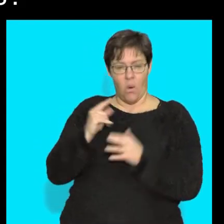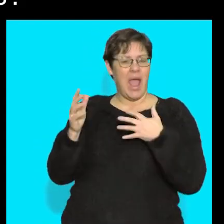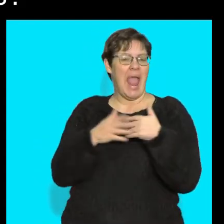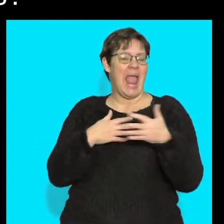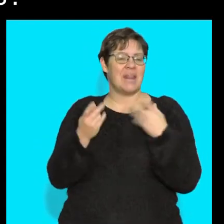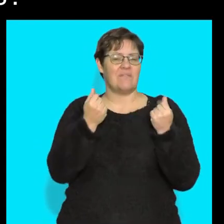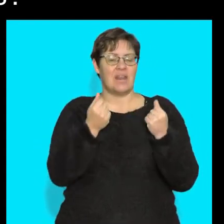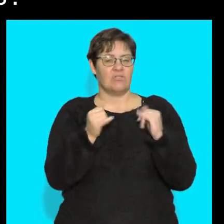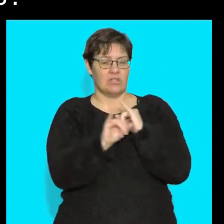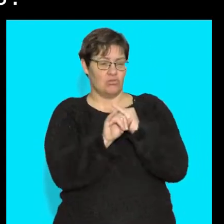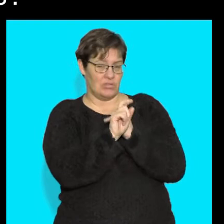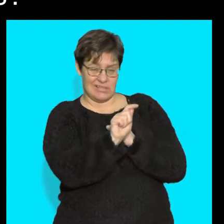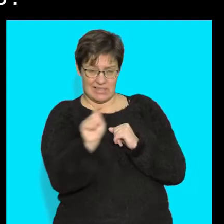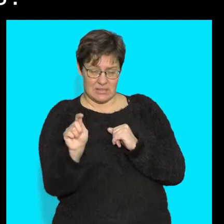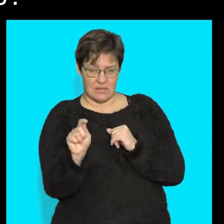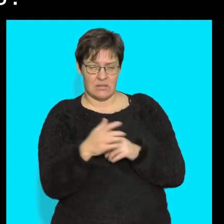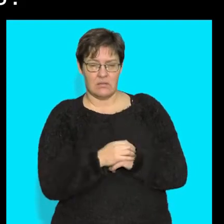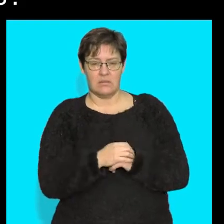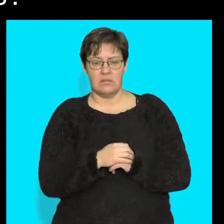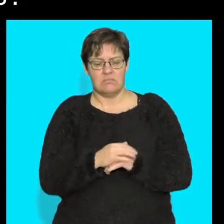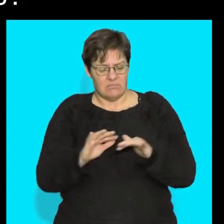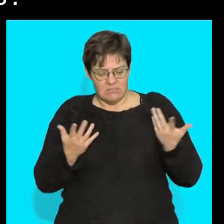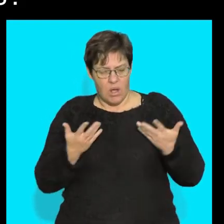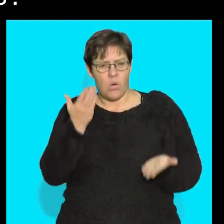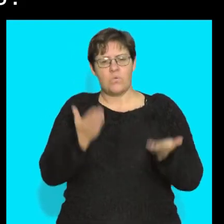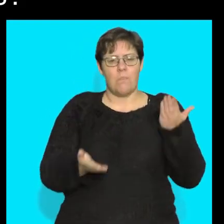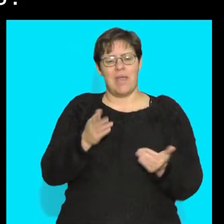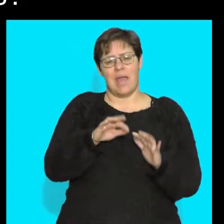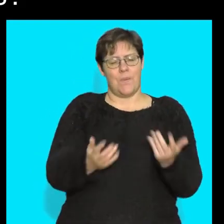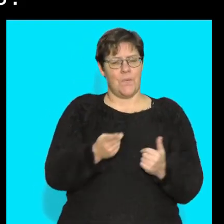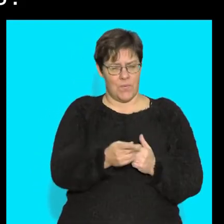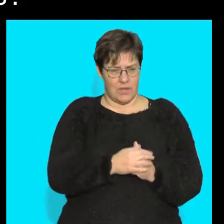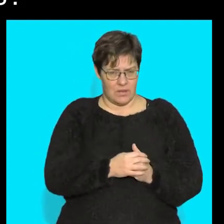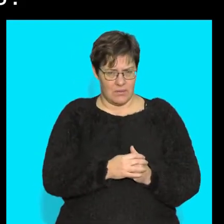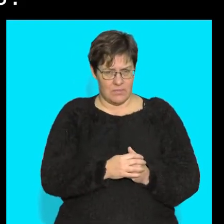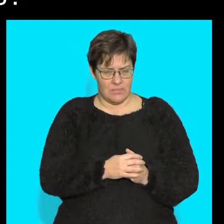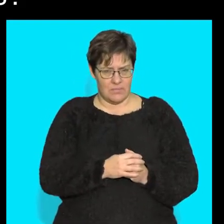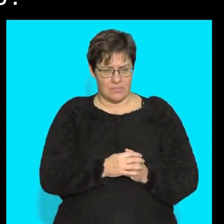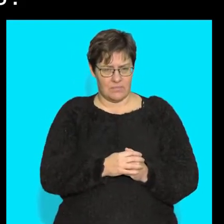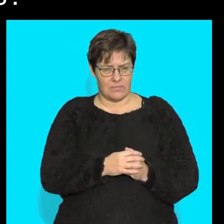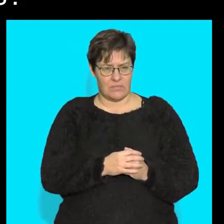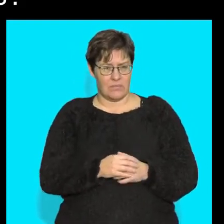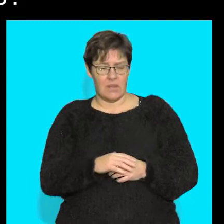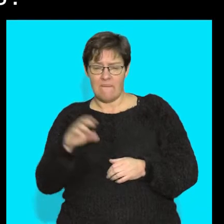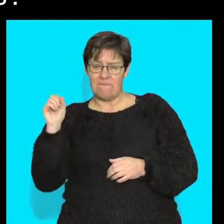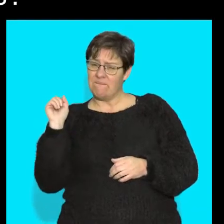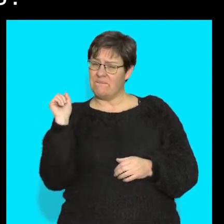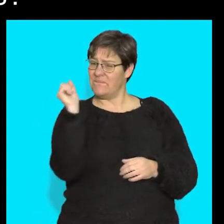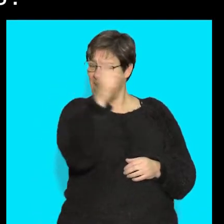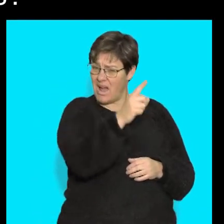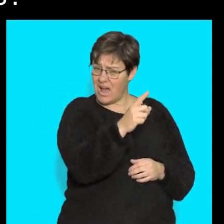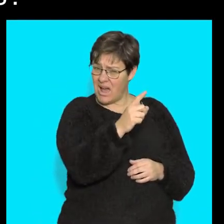any financial institution. Exactly how does it compare to the inflation? Is it very far away